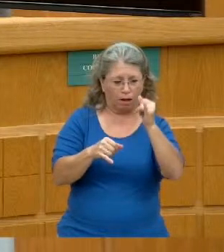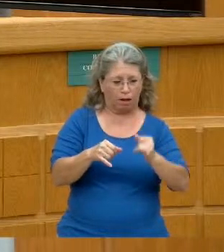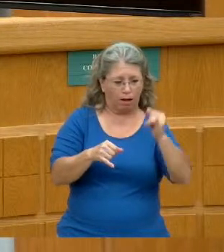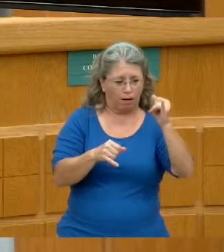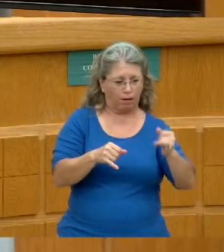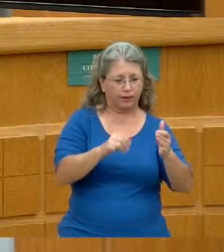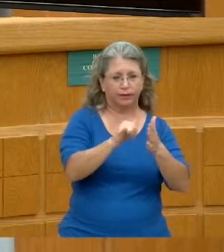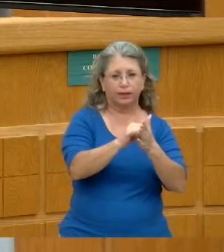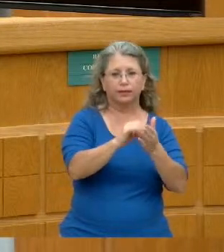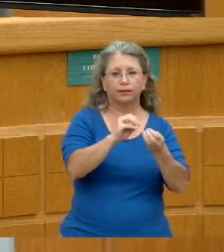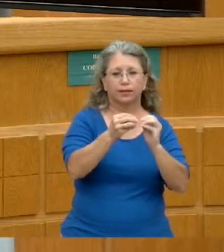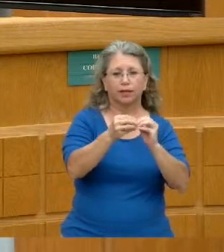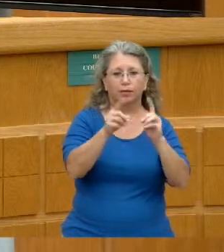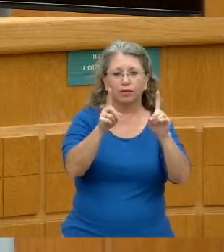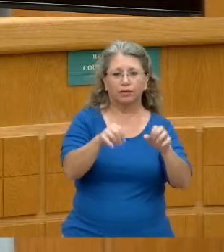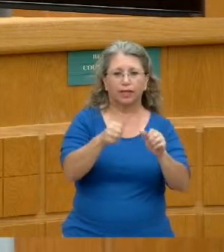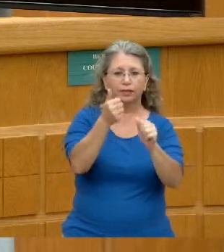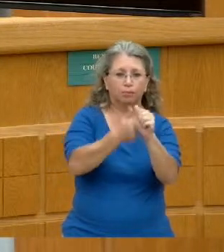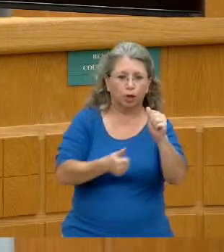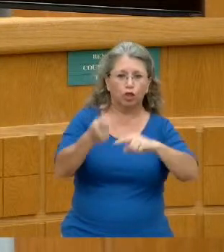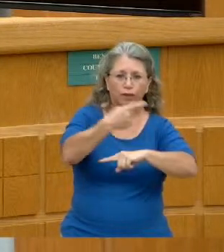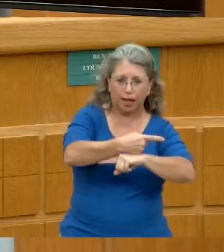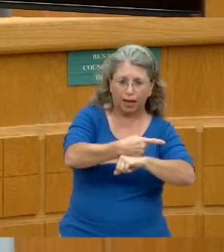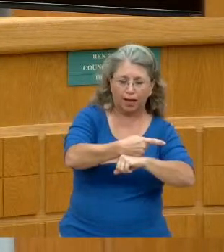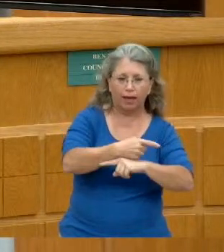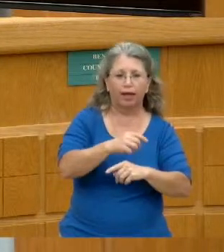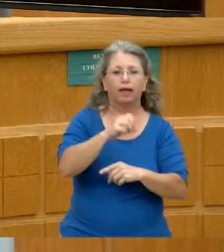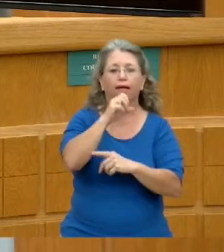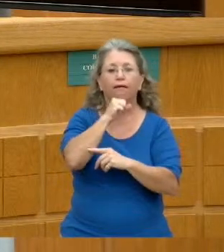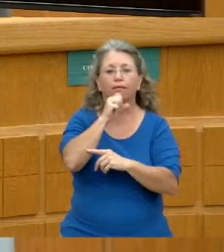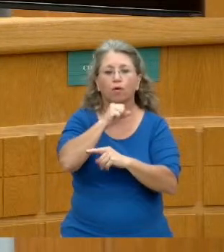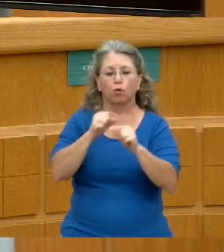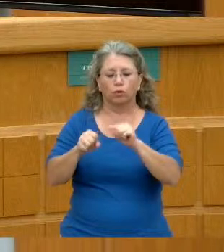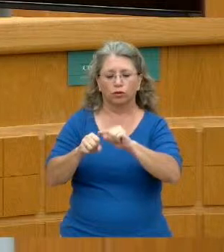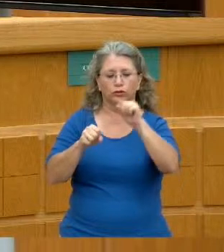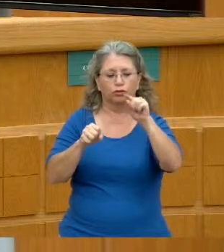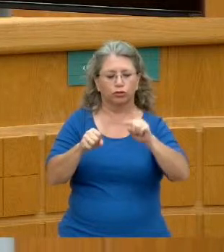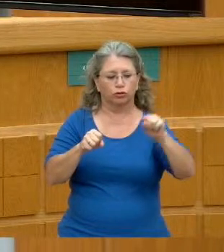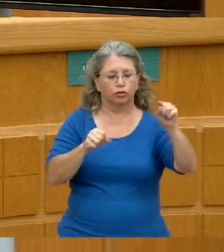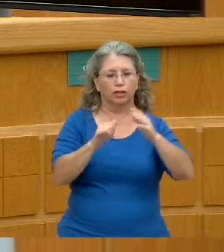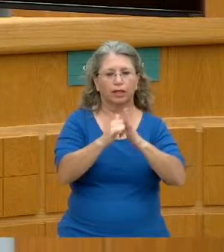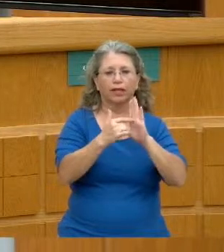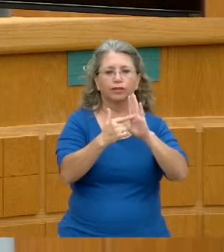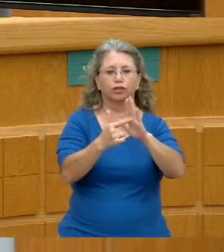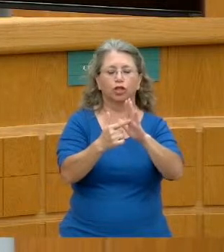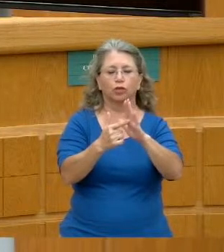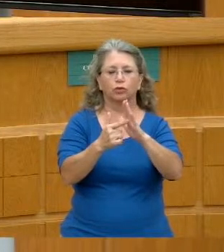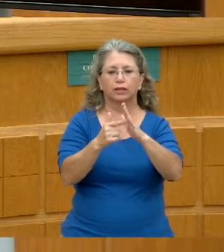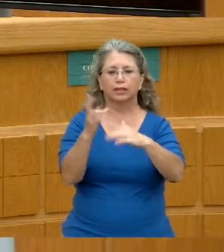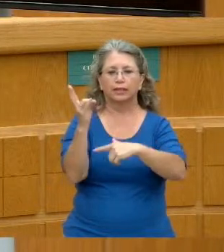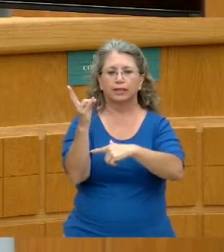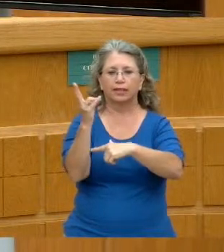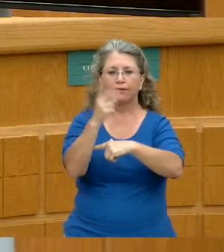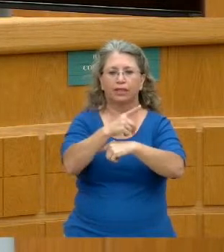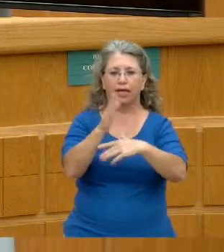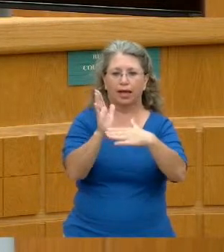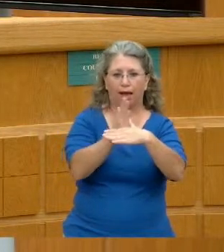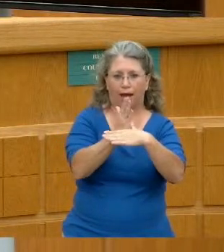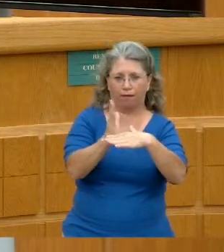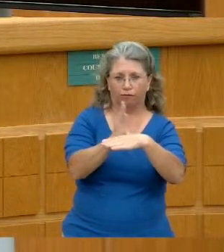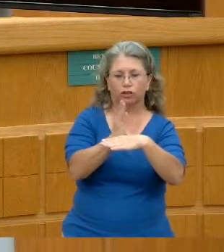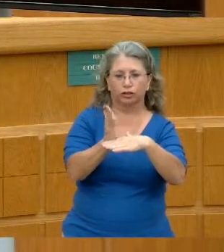where the orange line shows a running average, a running 7-day average, which entities are using in